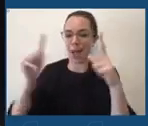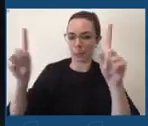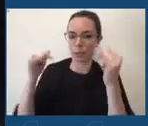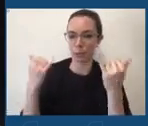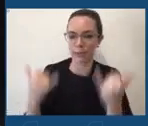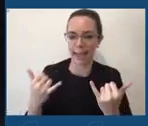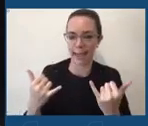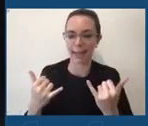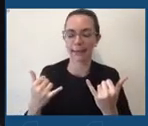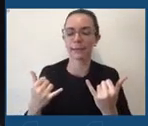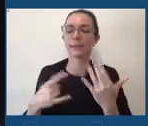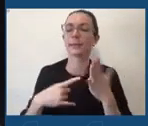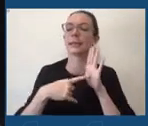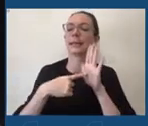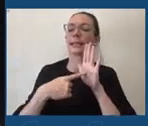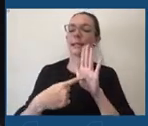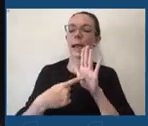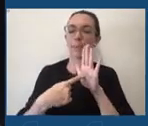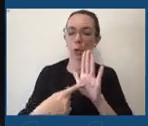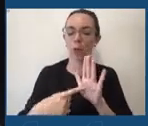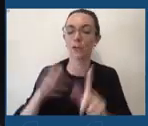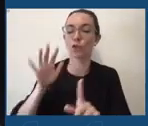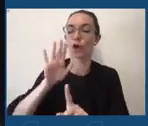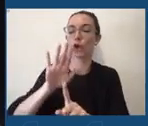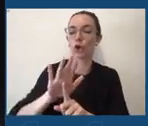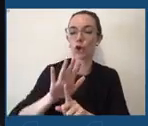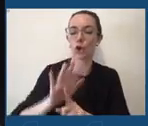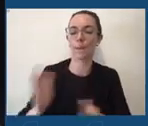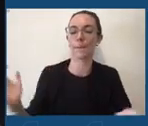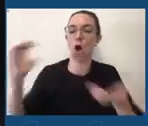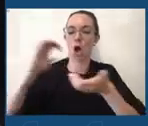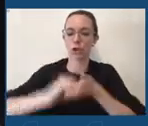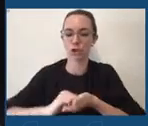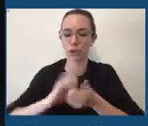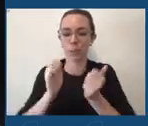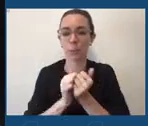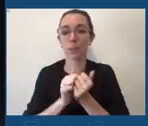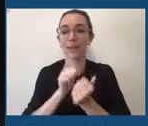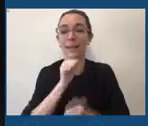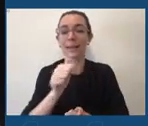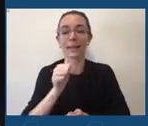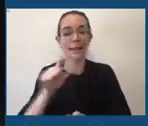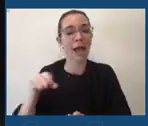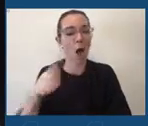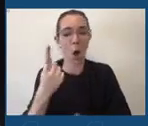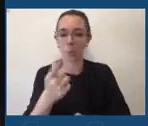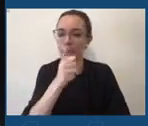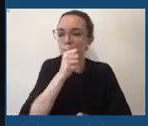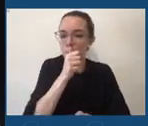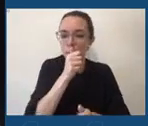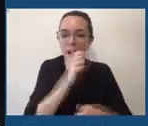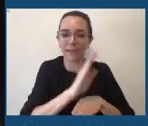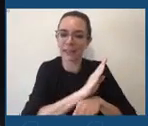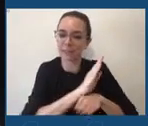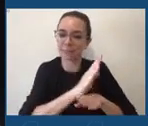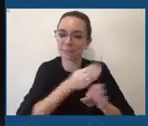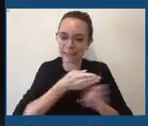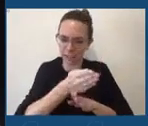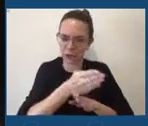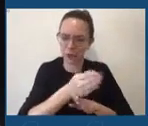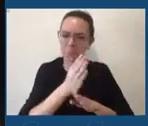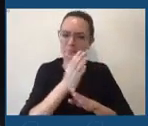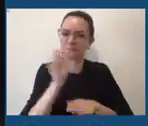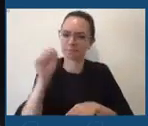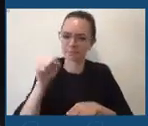is an example of her partnership with not only the private sector, which we must give credit